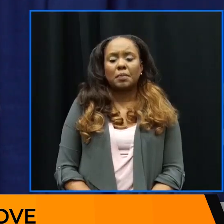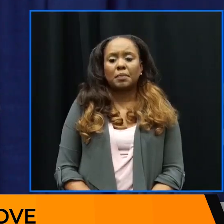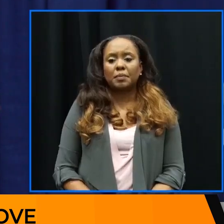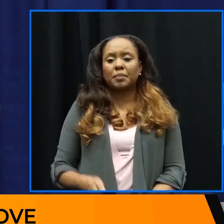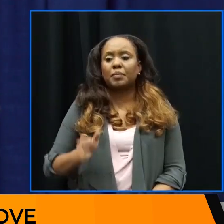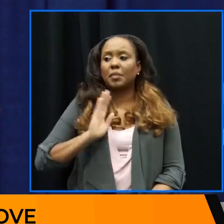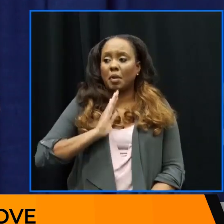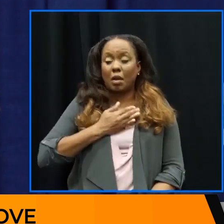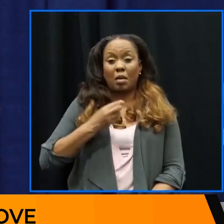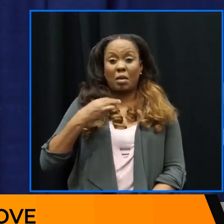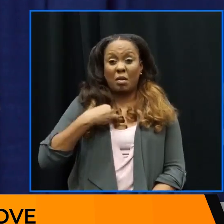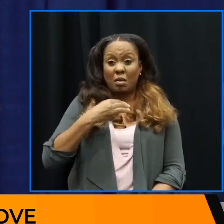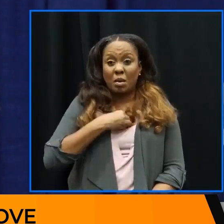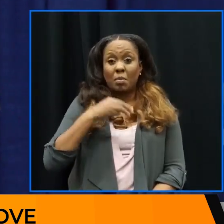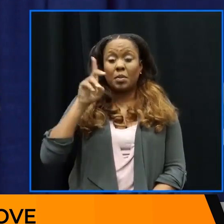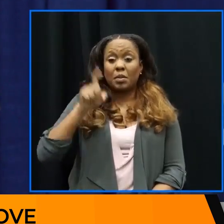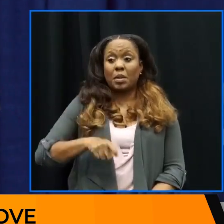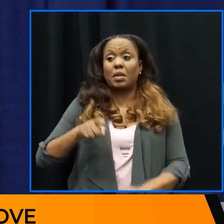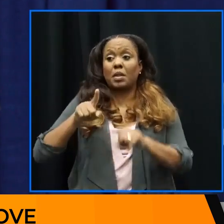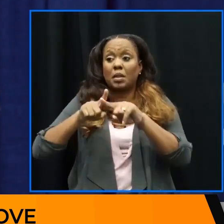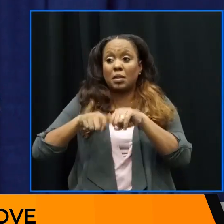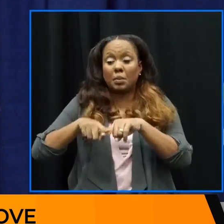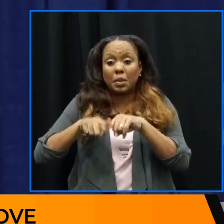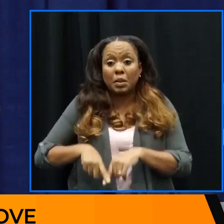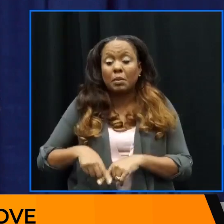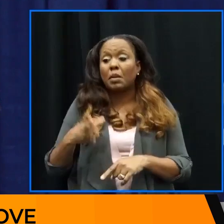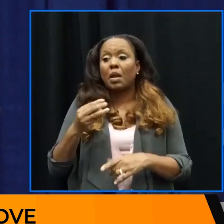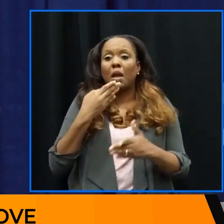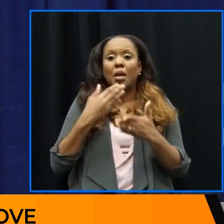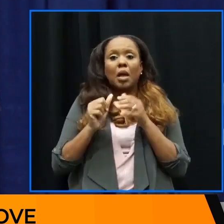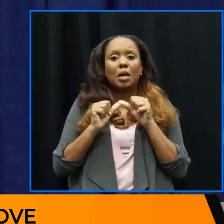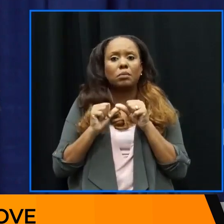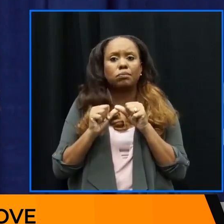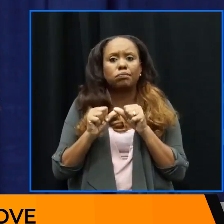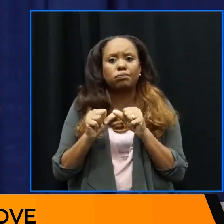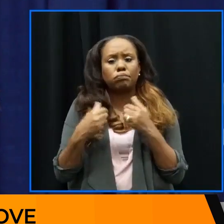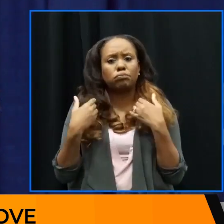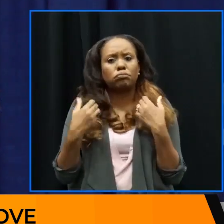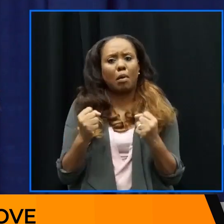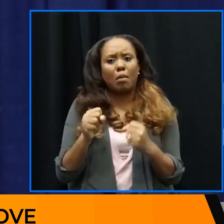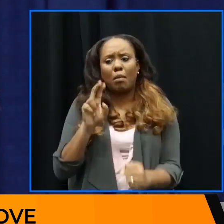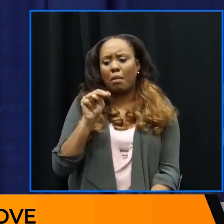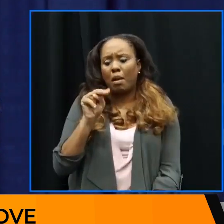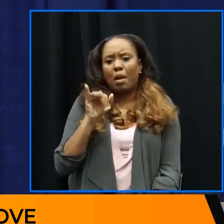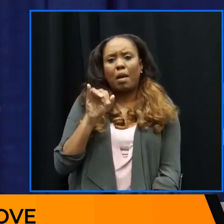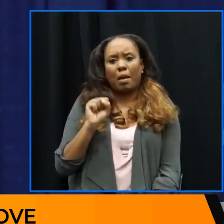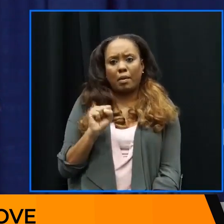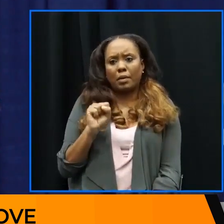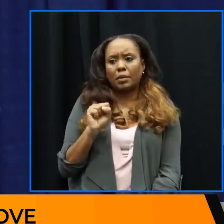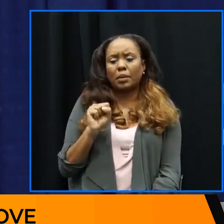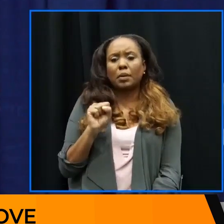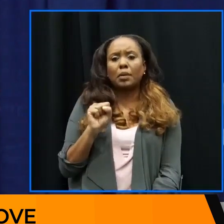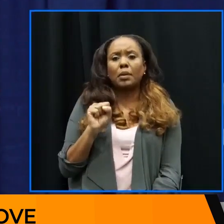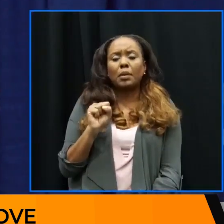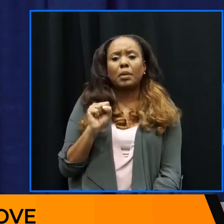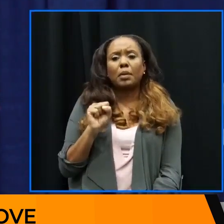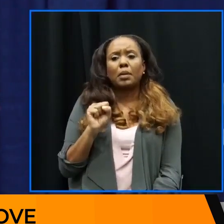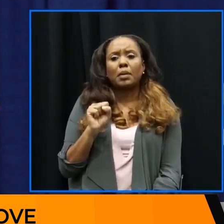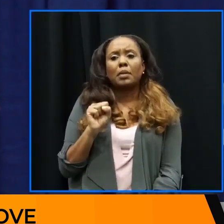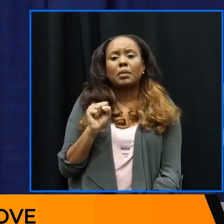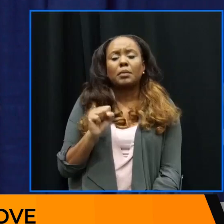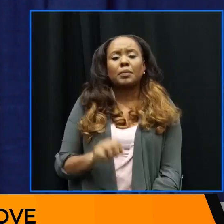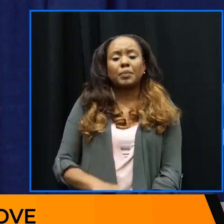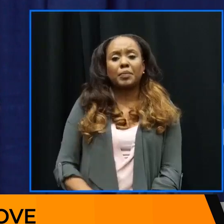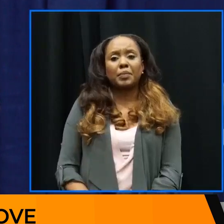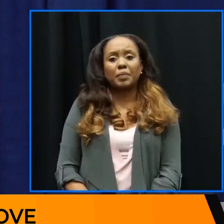is a reliable, a sustainable and a stable NIS fund and a total